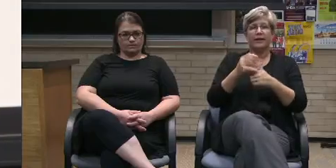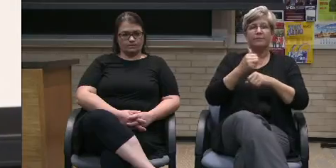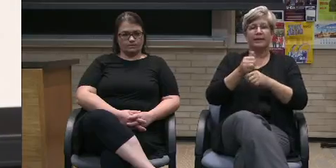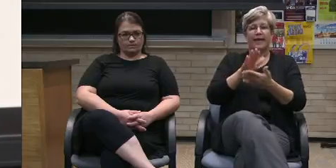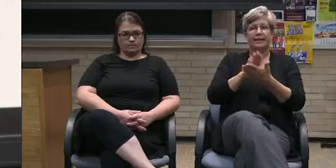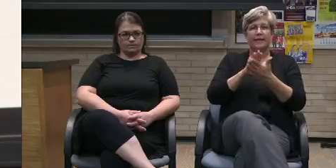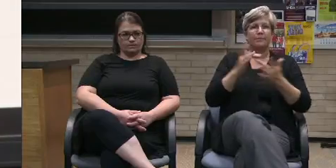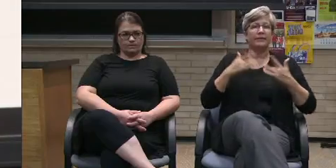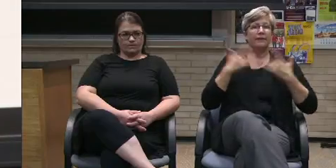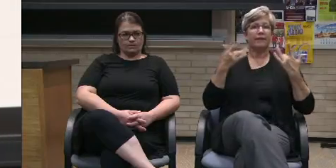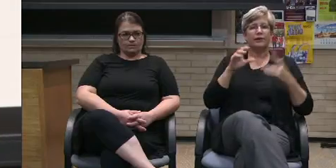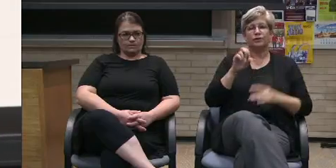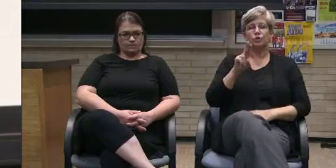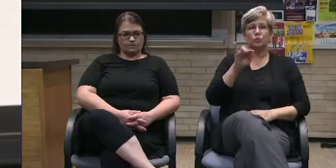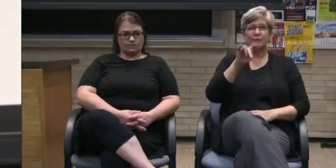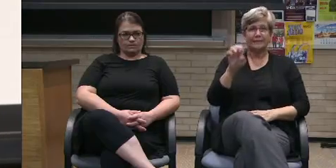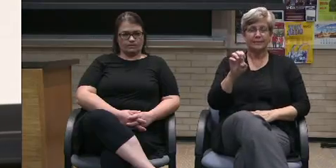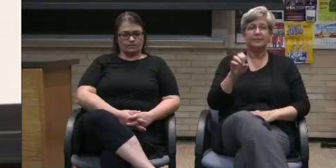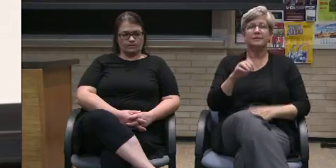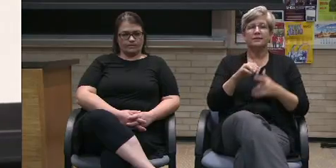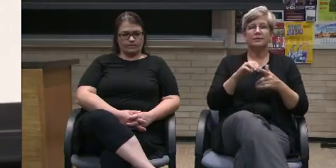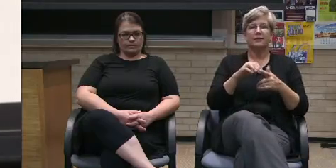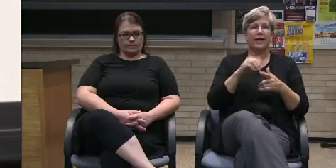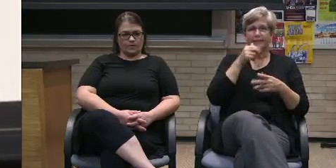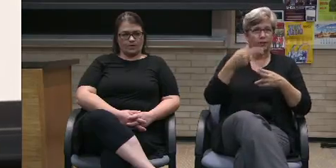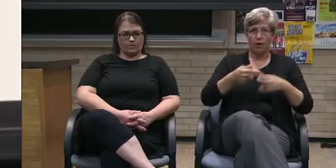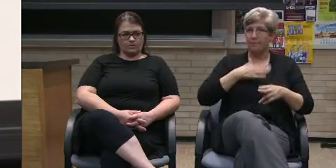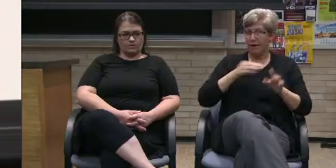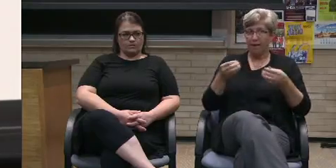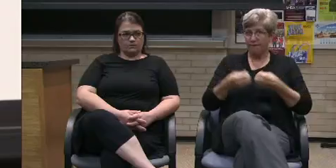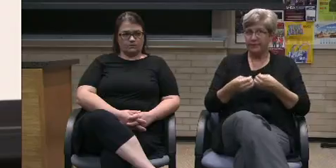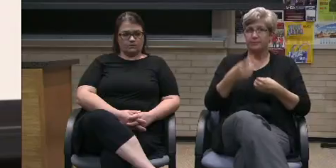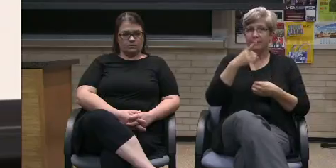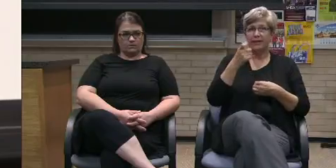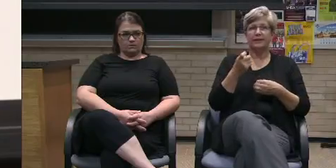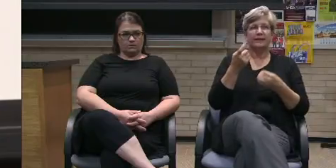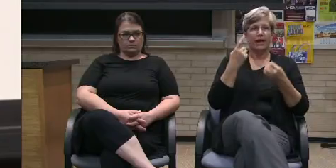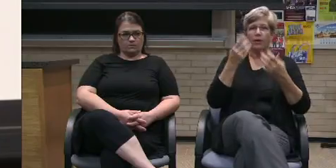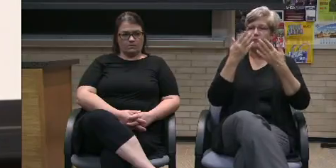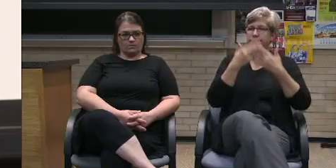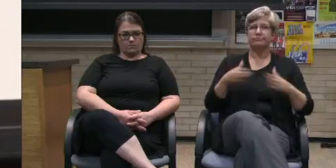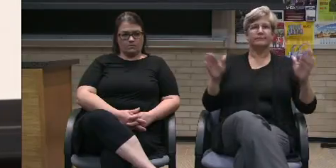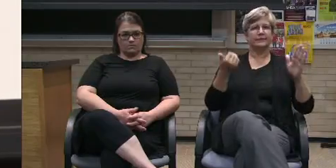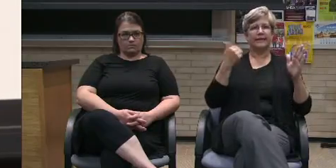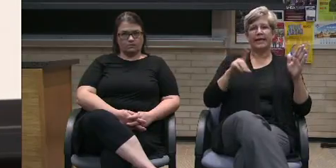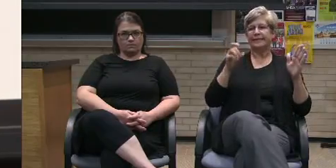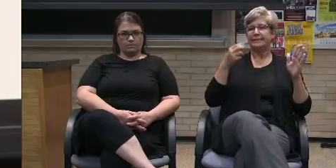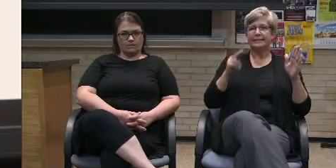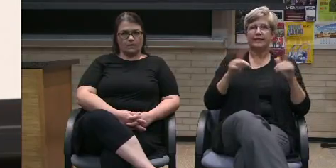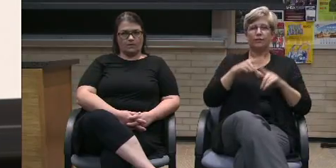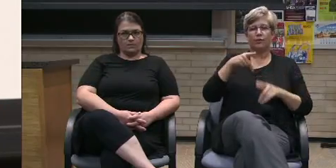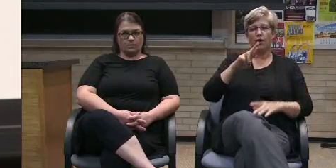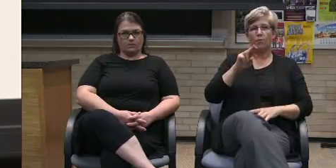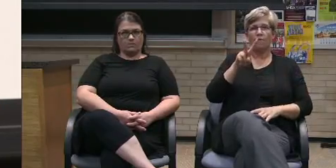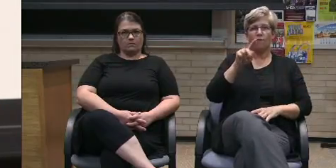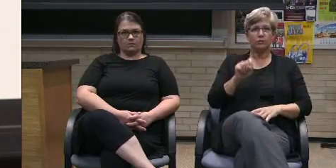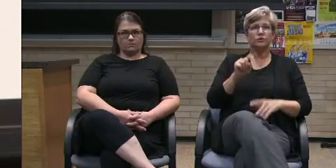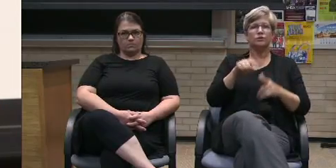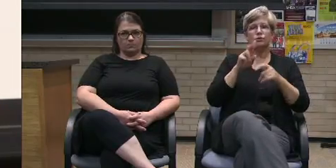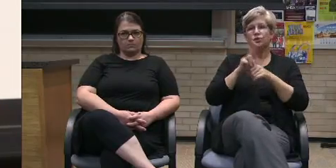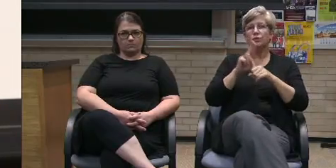Academic Affairs Suite. The reason I didn't name it my office was because I wanted any of the deans or the provost to be able to use it and